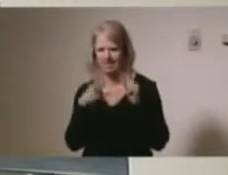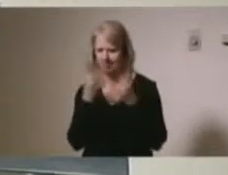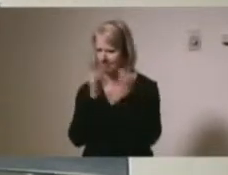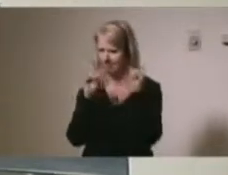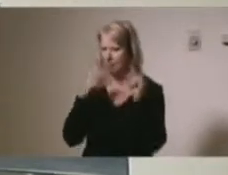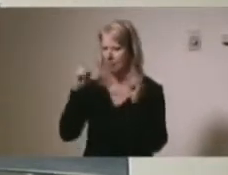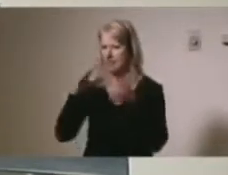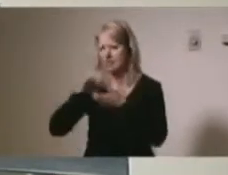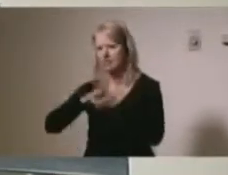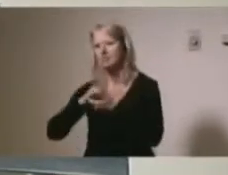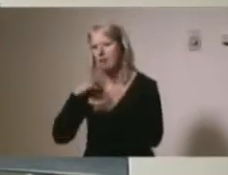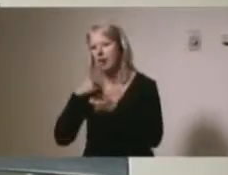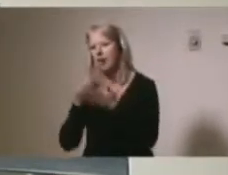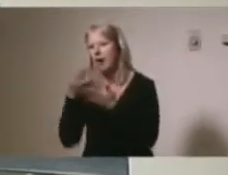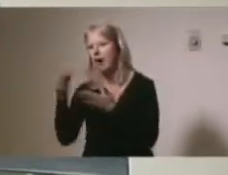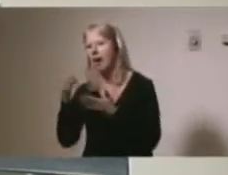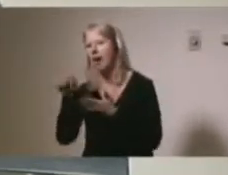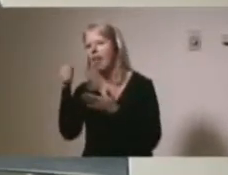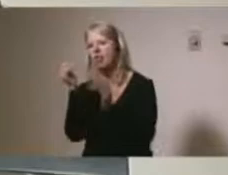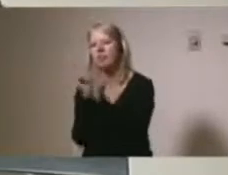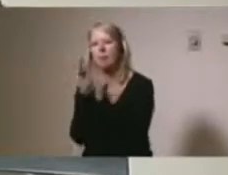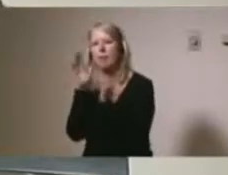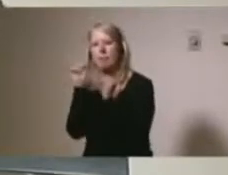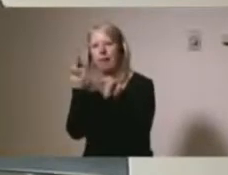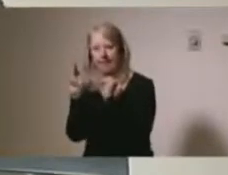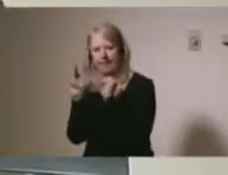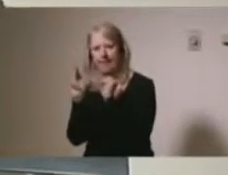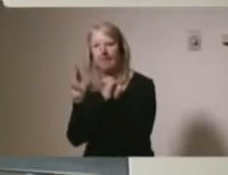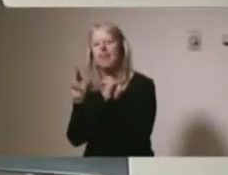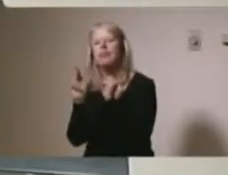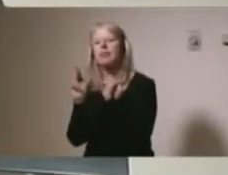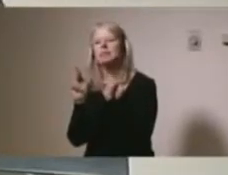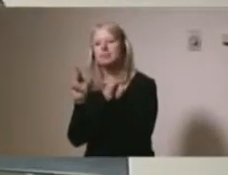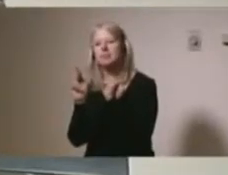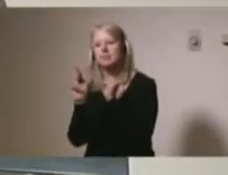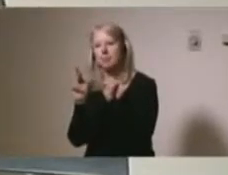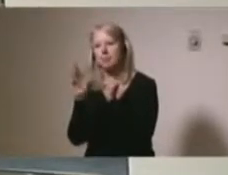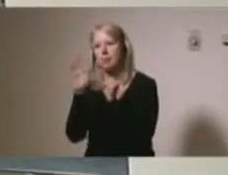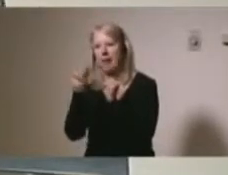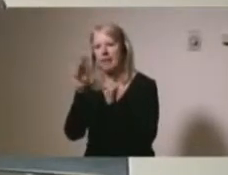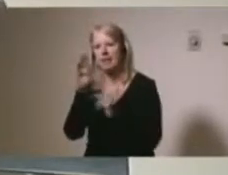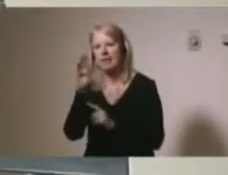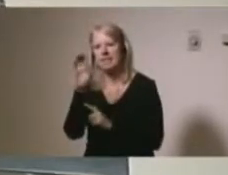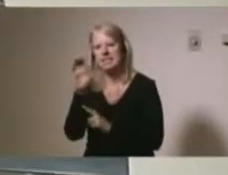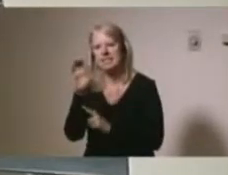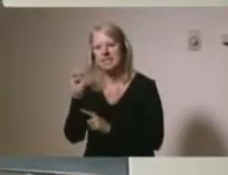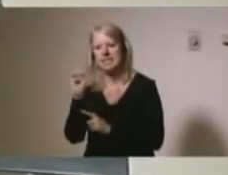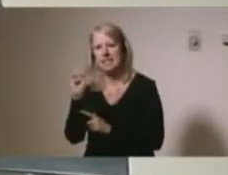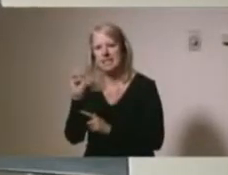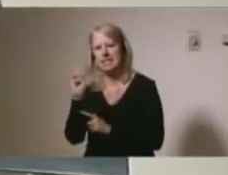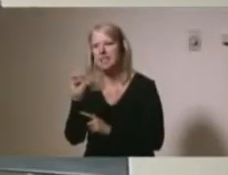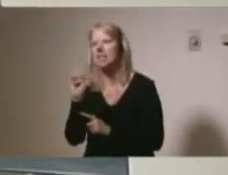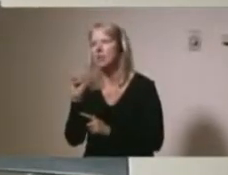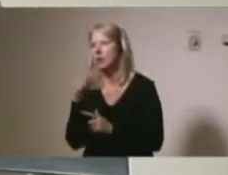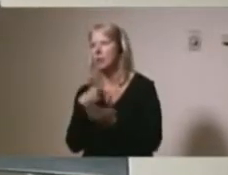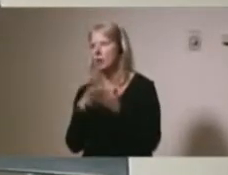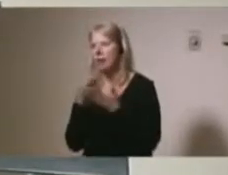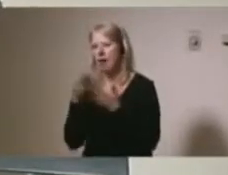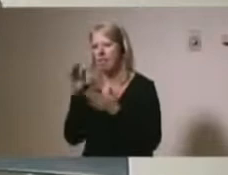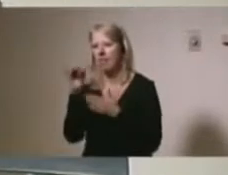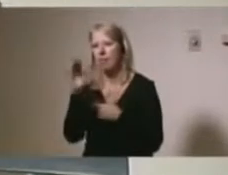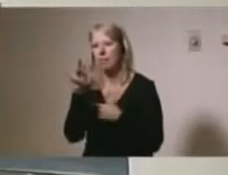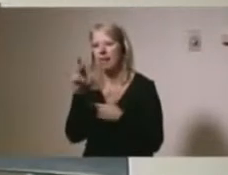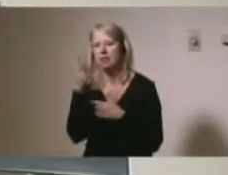we bought a little bank for Bank BCE. We've bought this 2 years